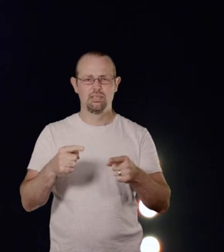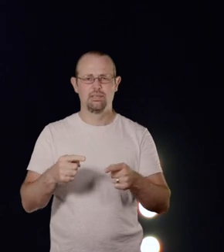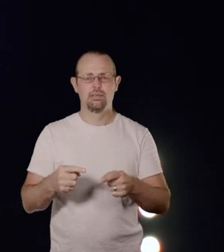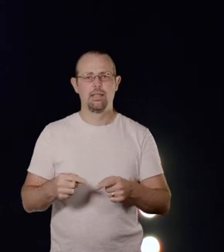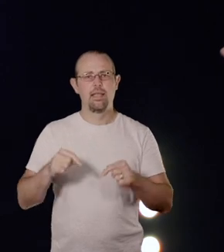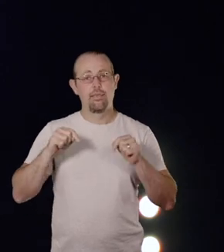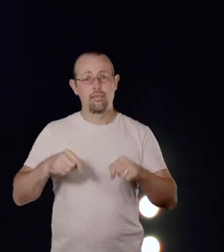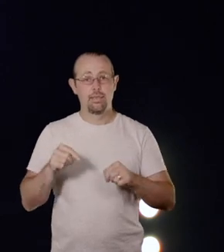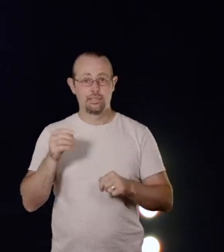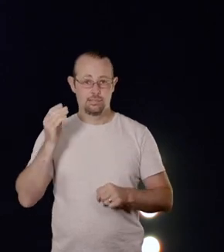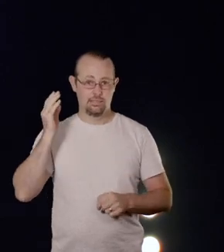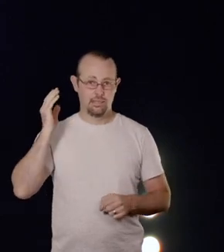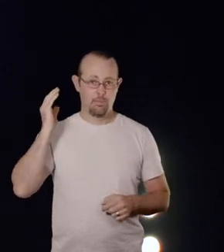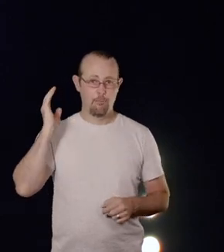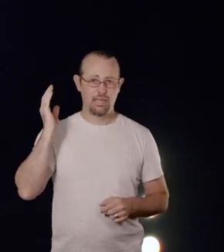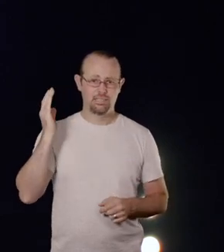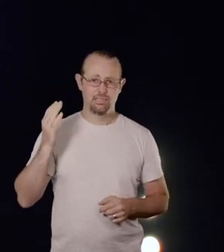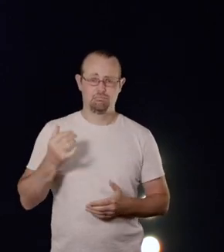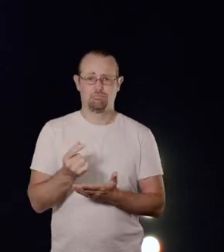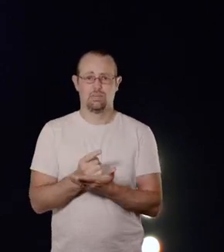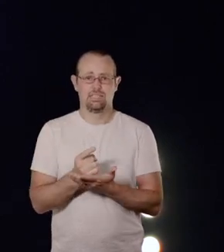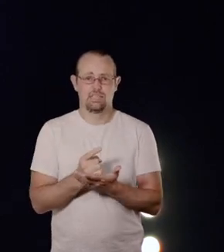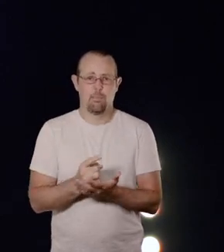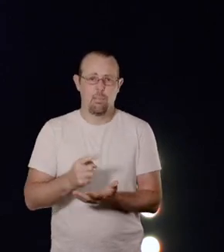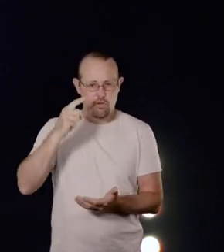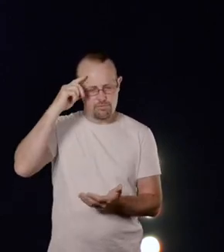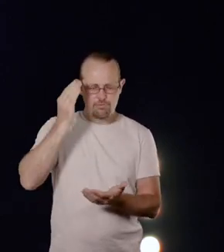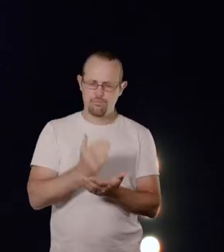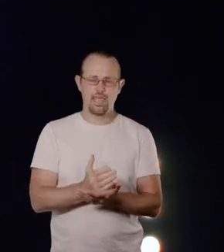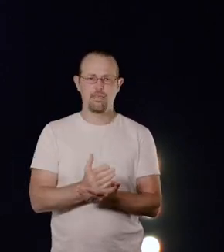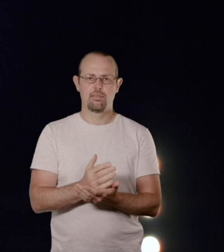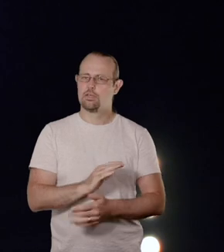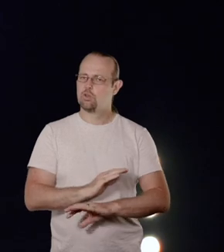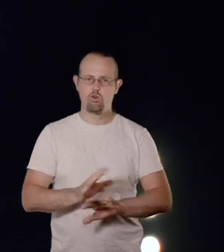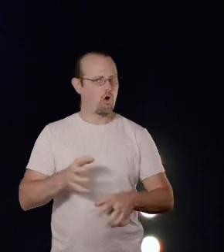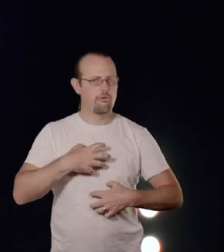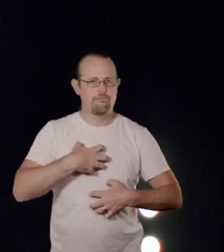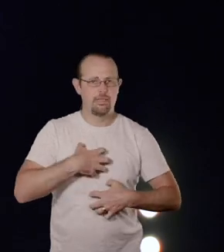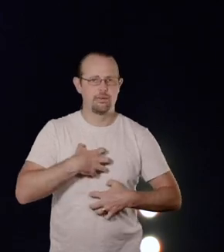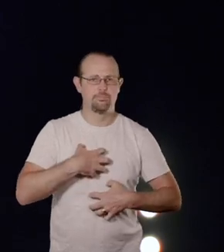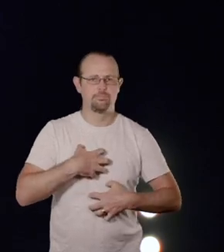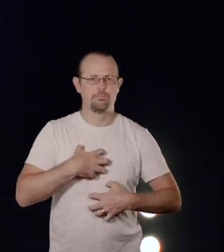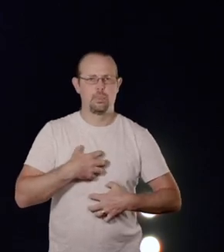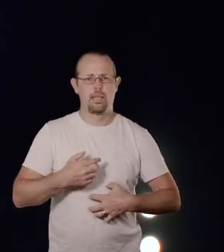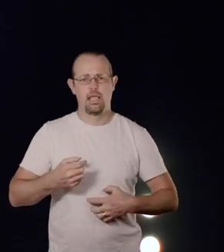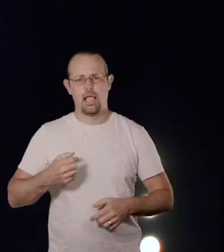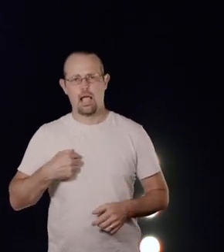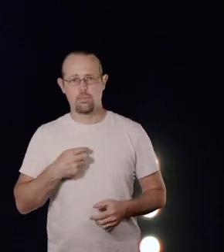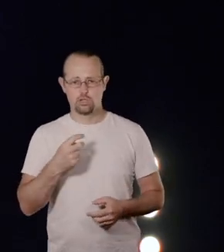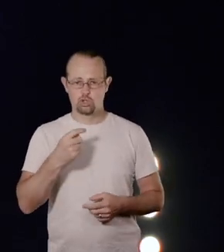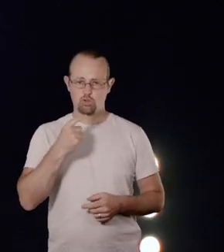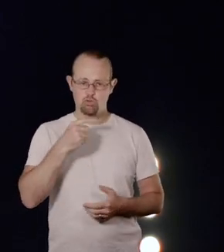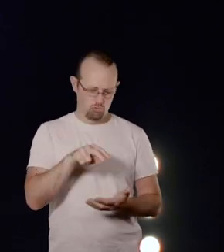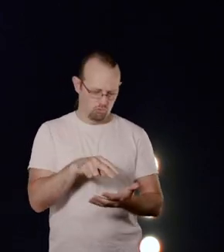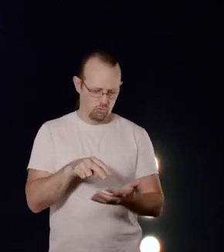faith, not fear. And so I want to talk to you for a few seconds from a story. Let's read it. It's in Exodus 12